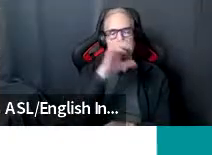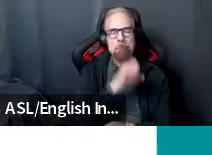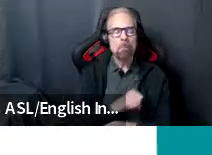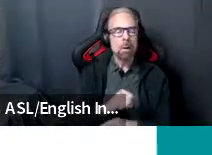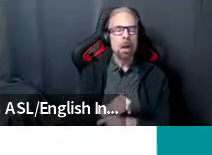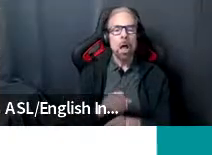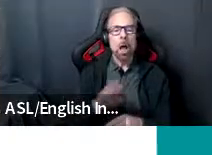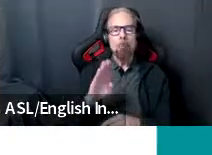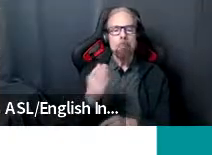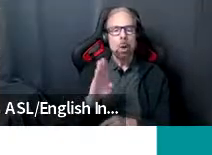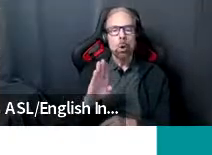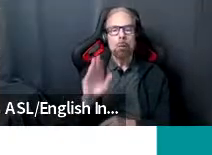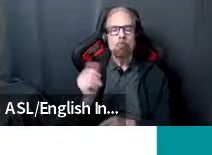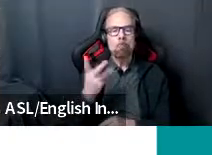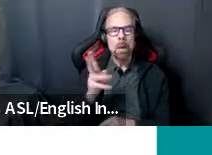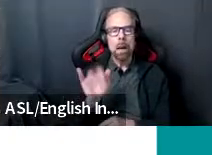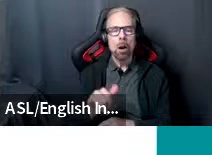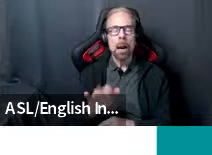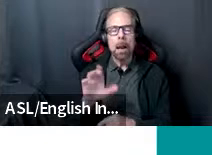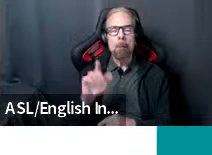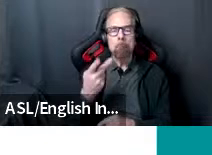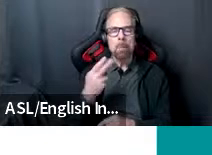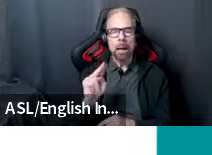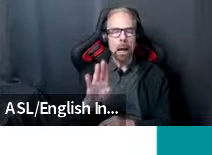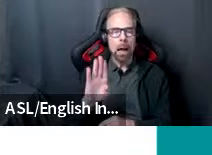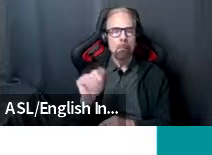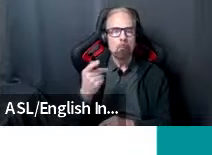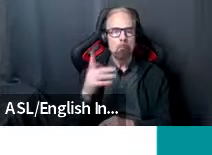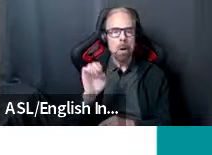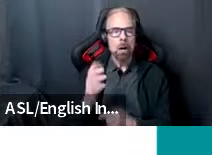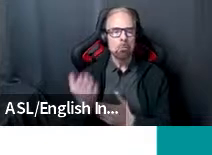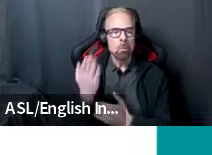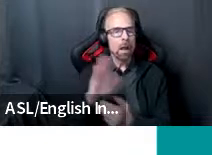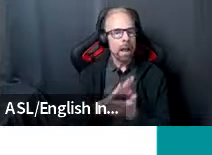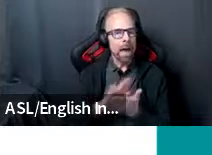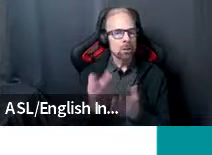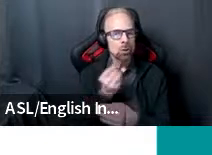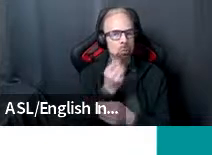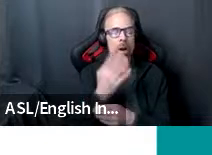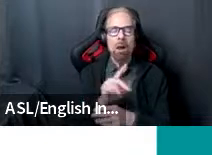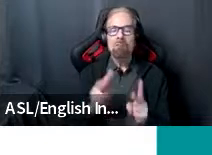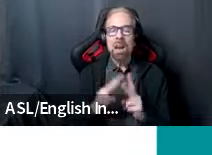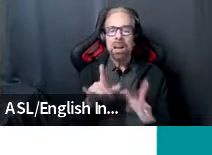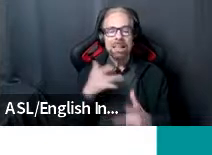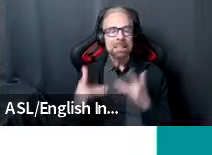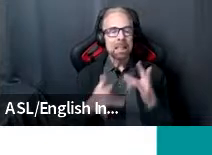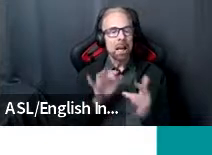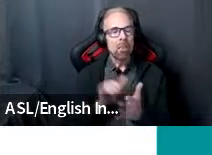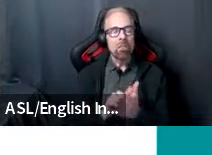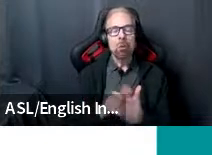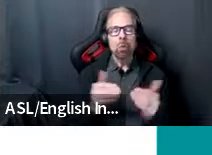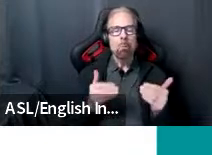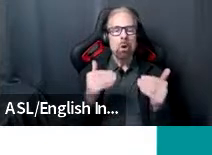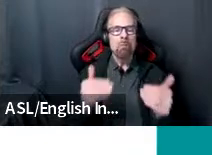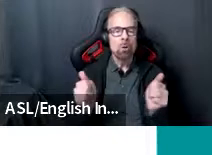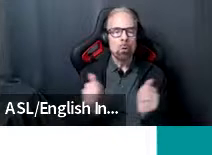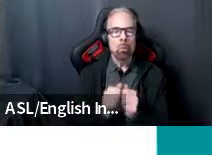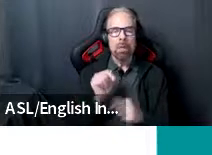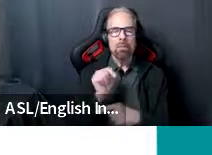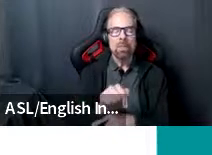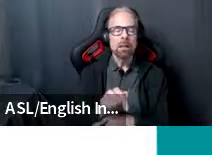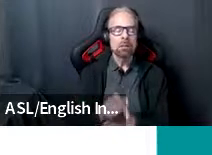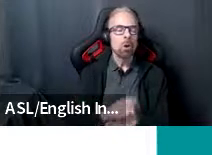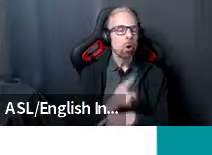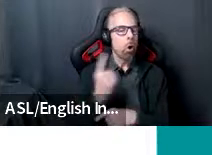blueberry pecan buckle this morning. It was nice and warm. We're so excited that we're moving forward with this. We only